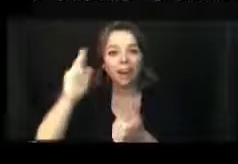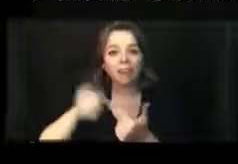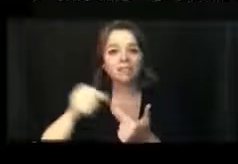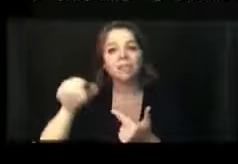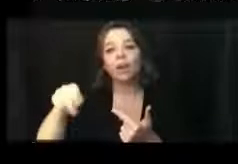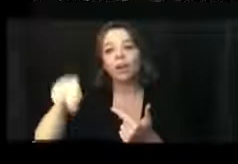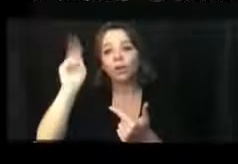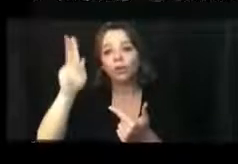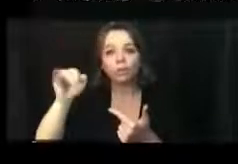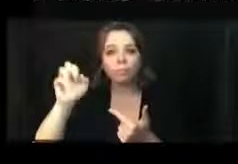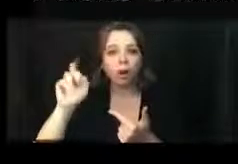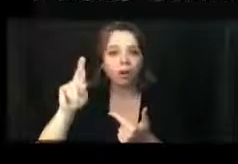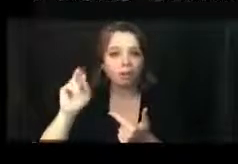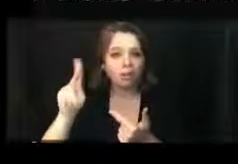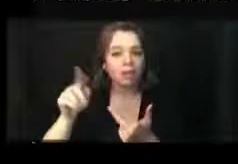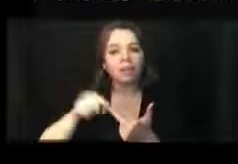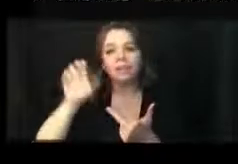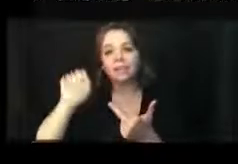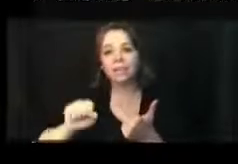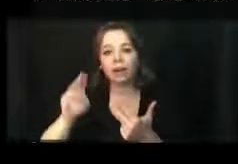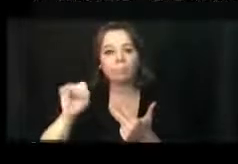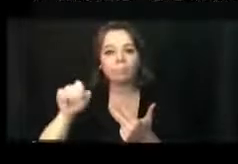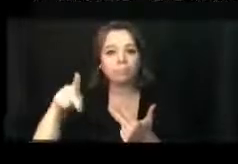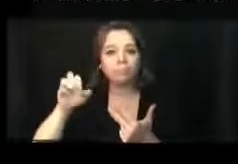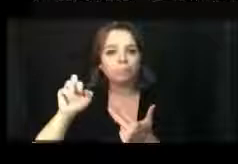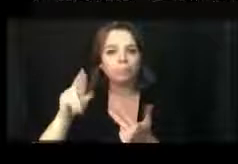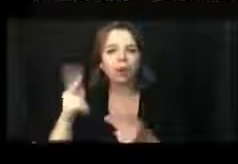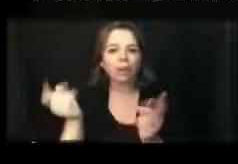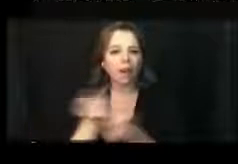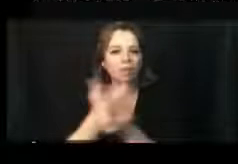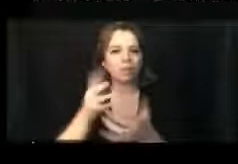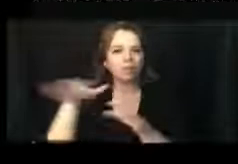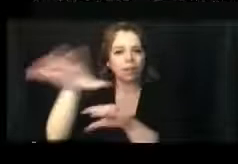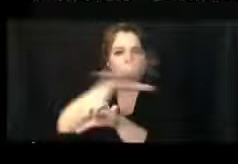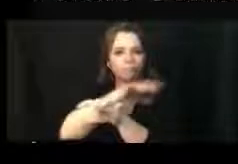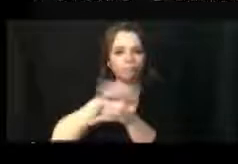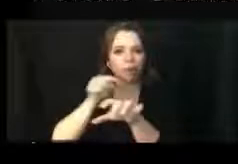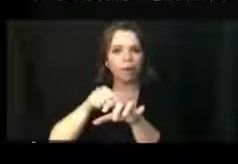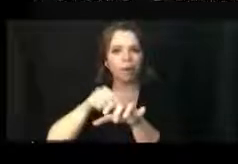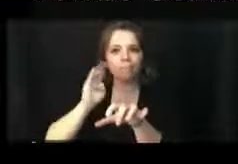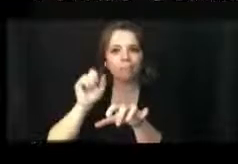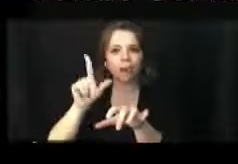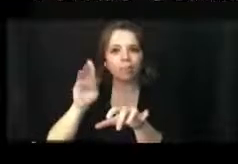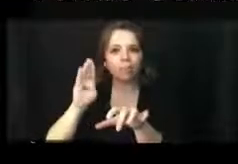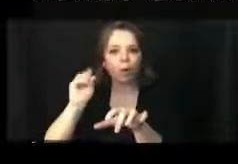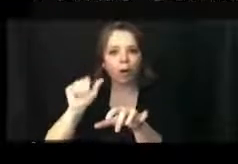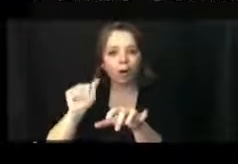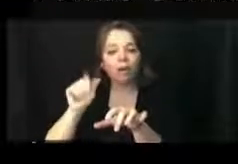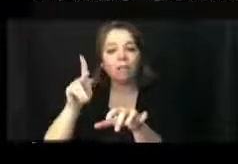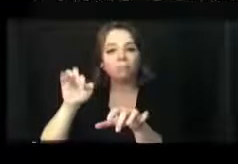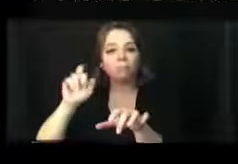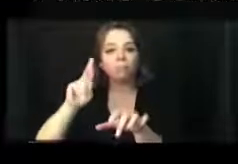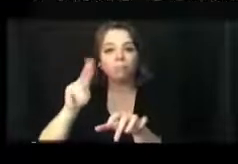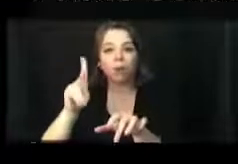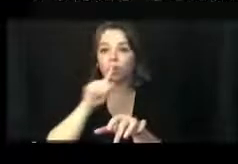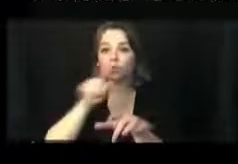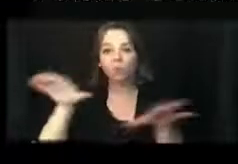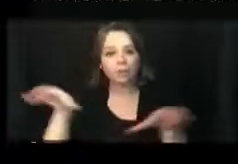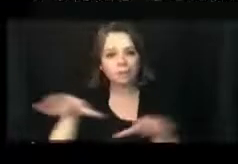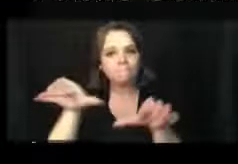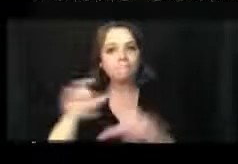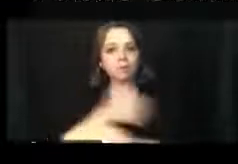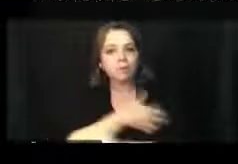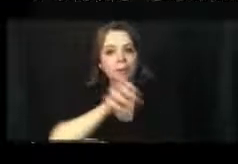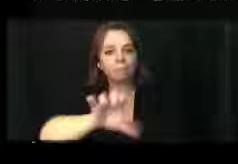Park. Essentially everything that encapsulates the Balboa Park region has been an incubator for LGBTQ plus mobilization and civic